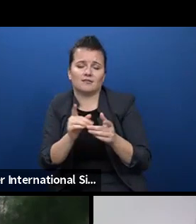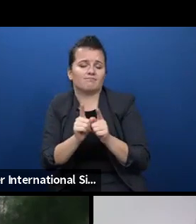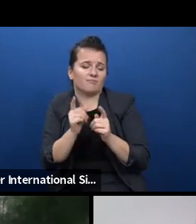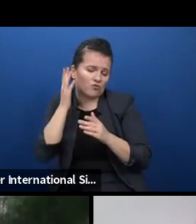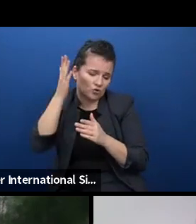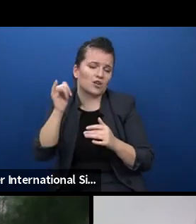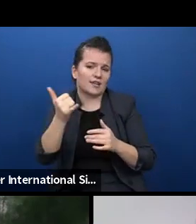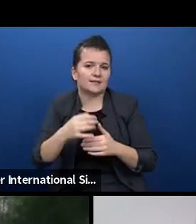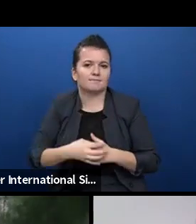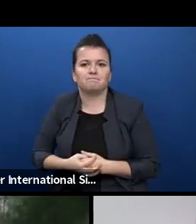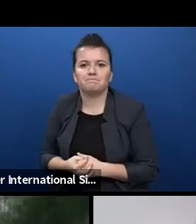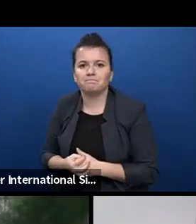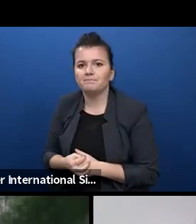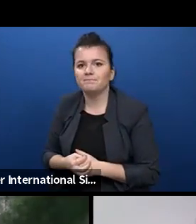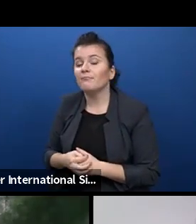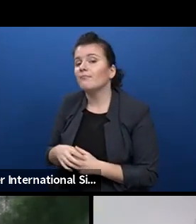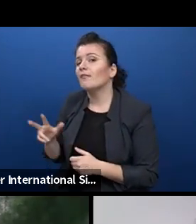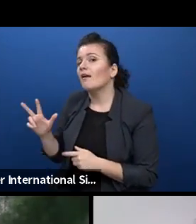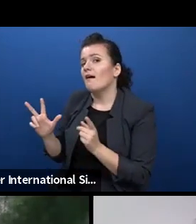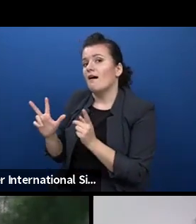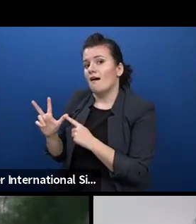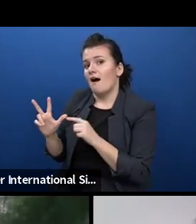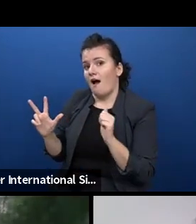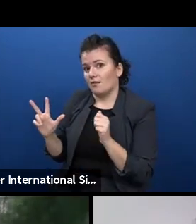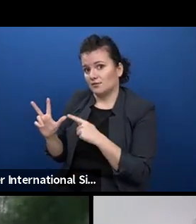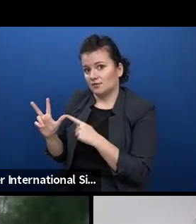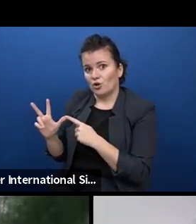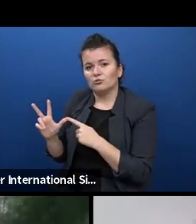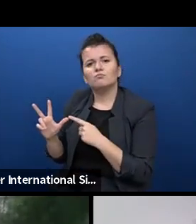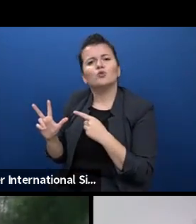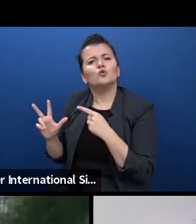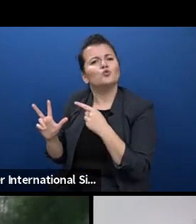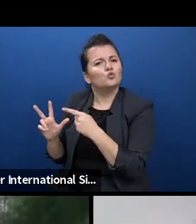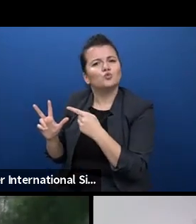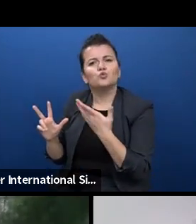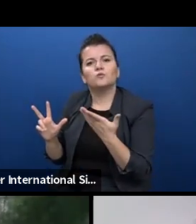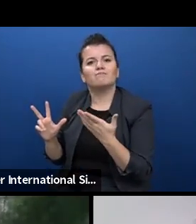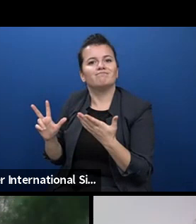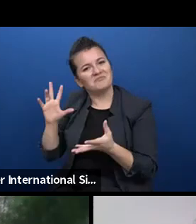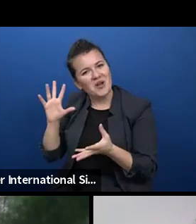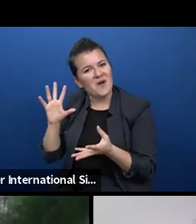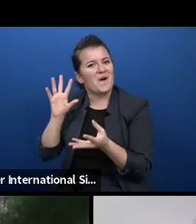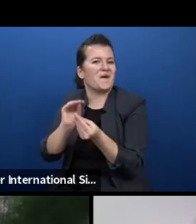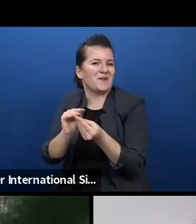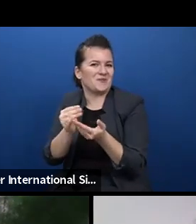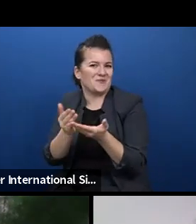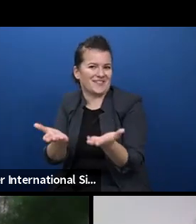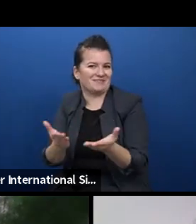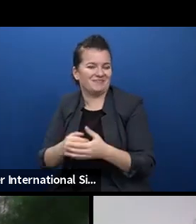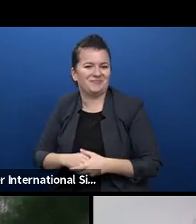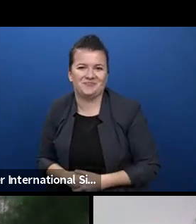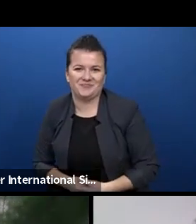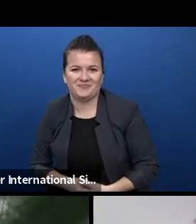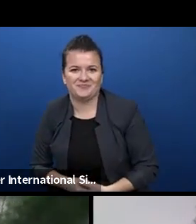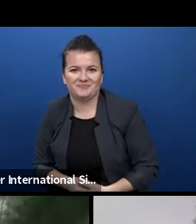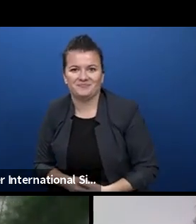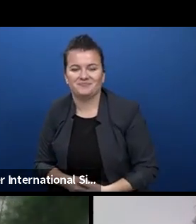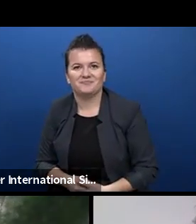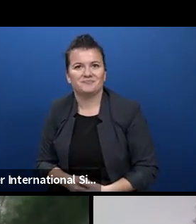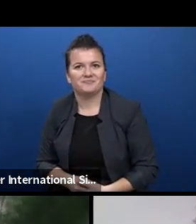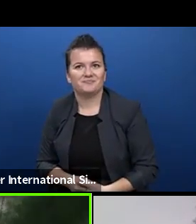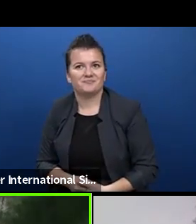are invited to make your concluding statement, if you like.